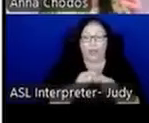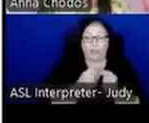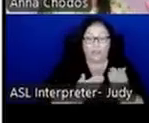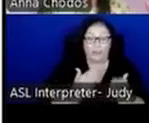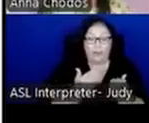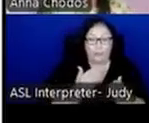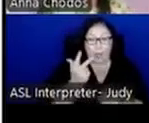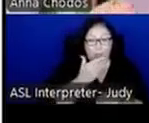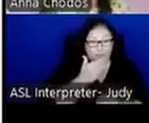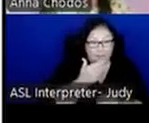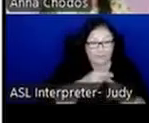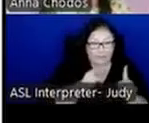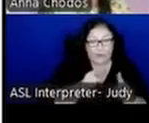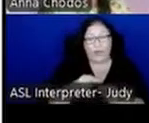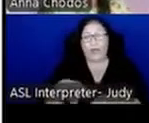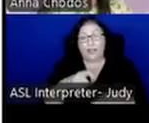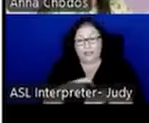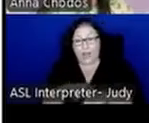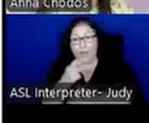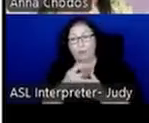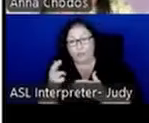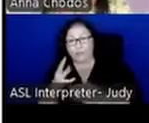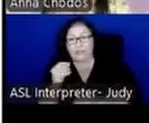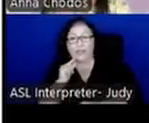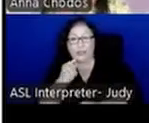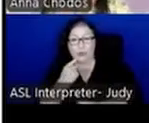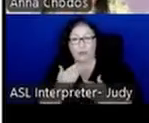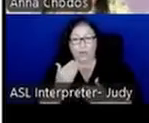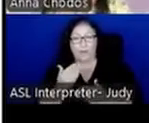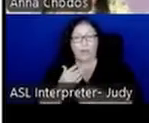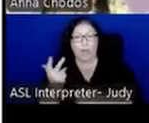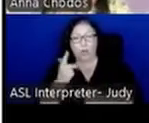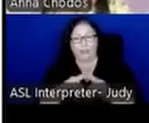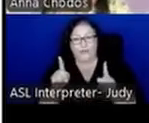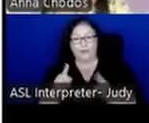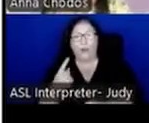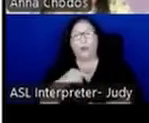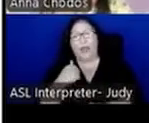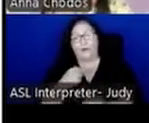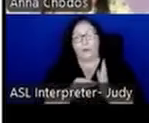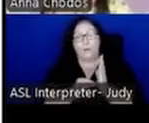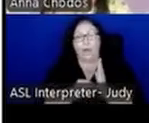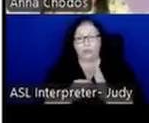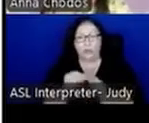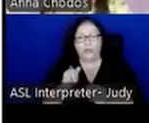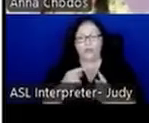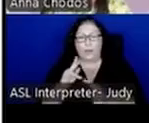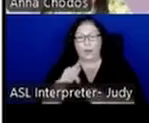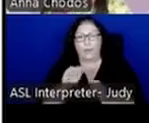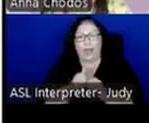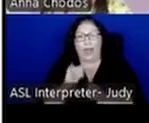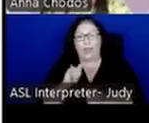the acuity may look a little different. And then also we have a module coming up on how this looks in a nursing home setting where,